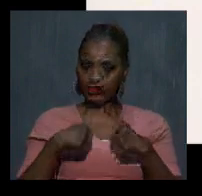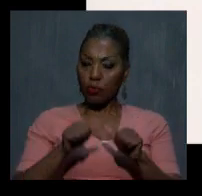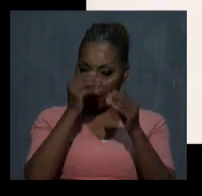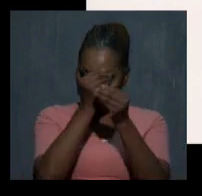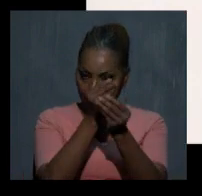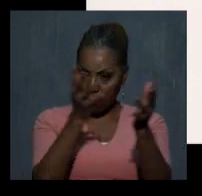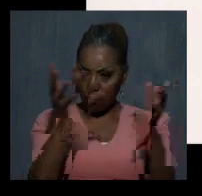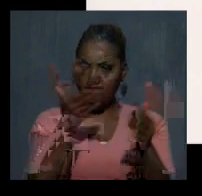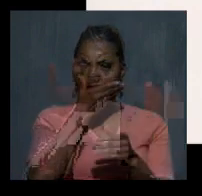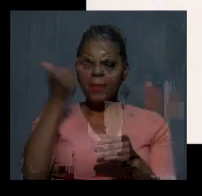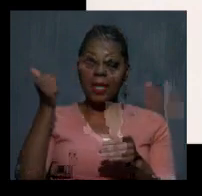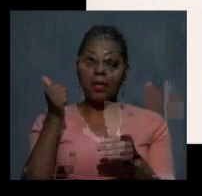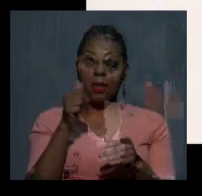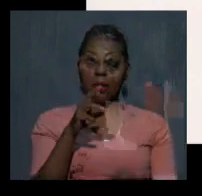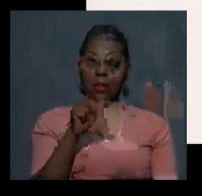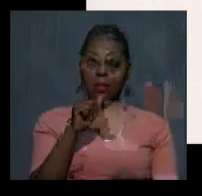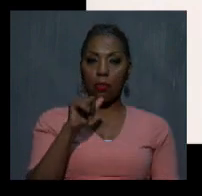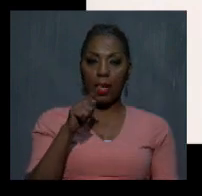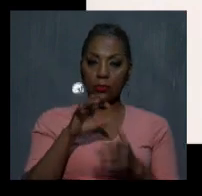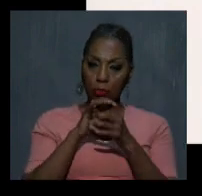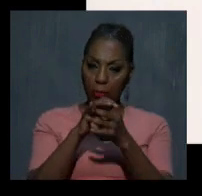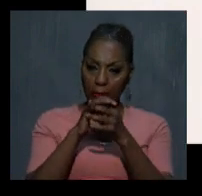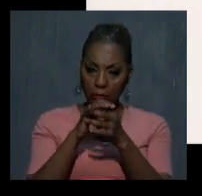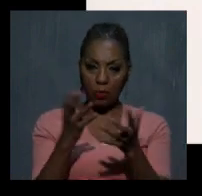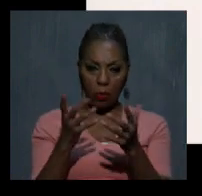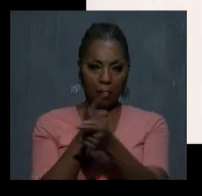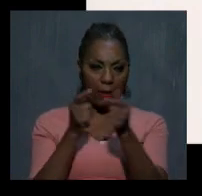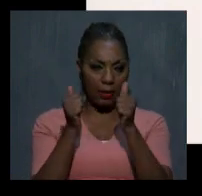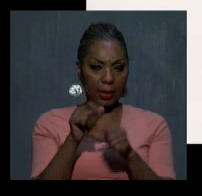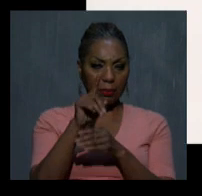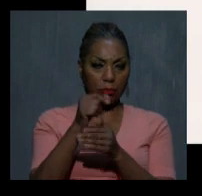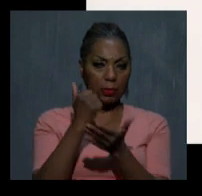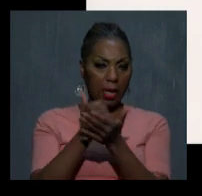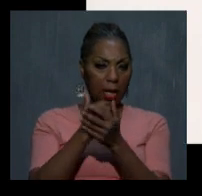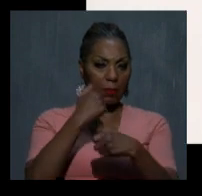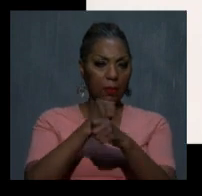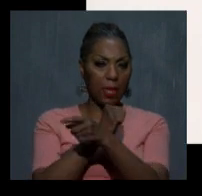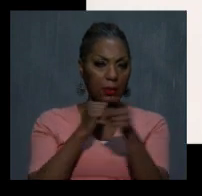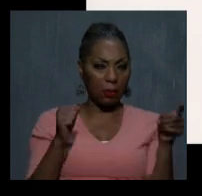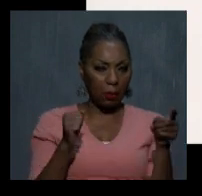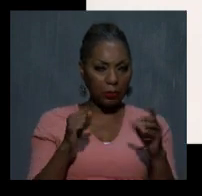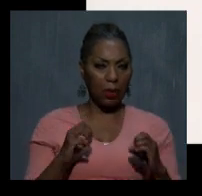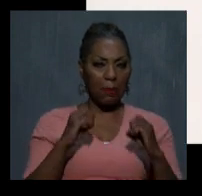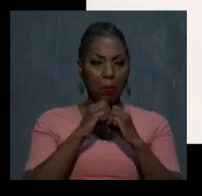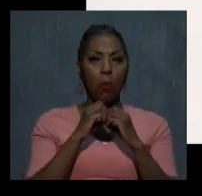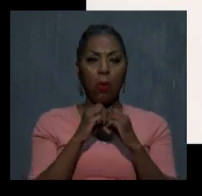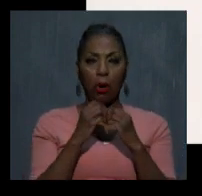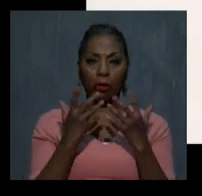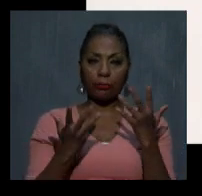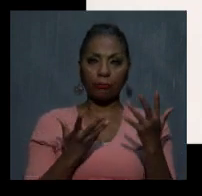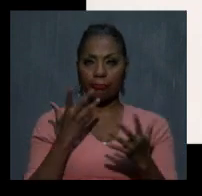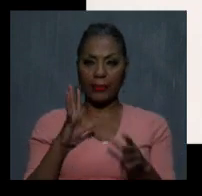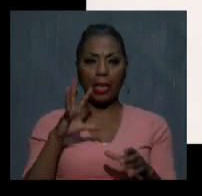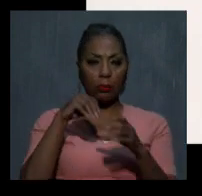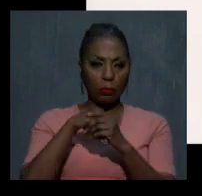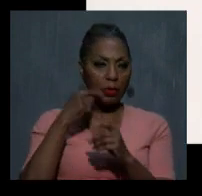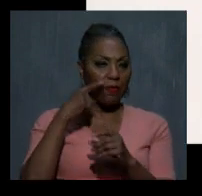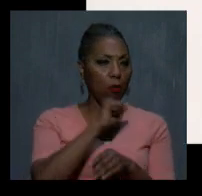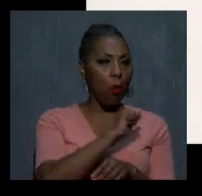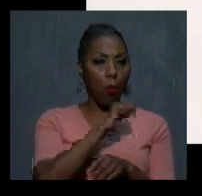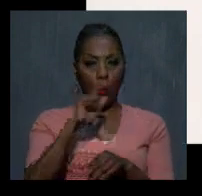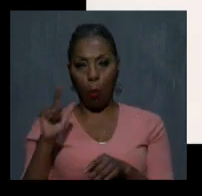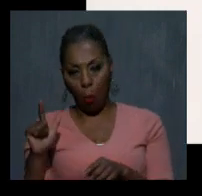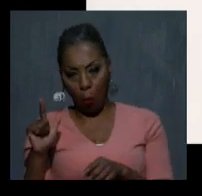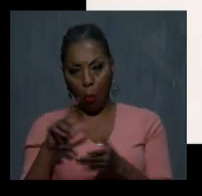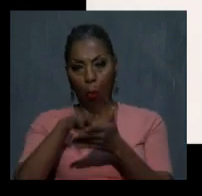inform their racial and what are the things they could do to make those a little bit more inclusive for